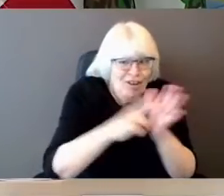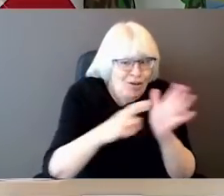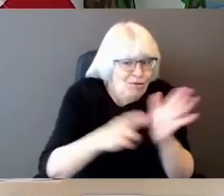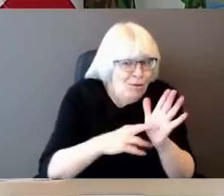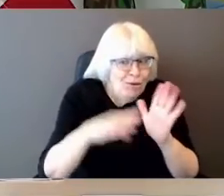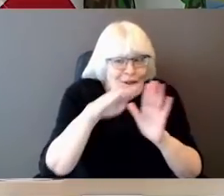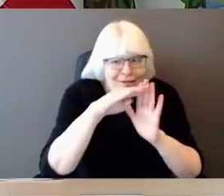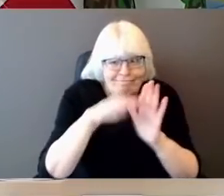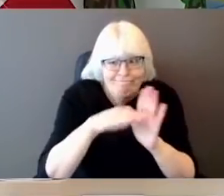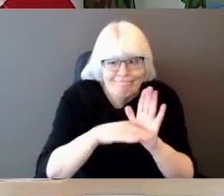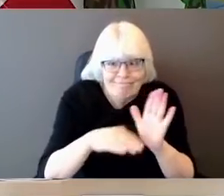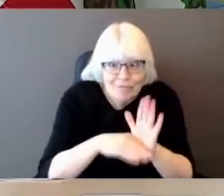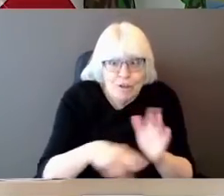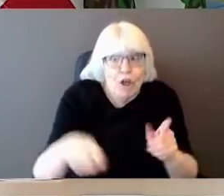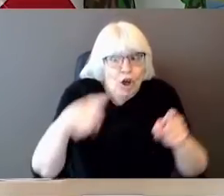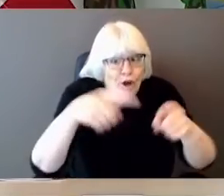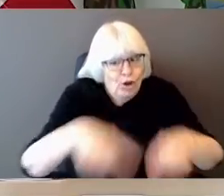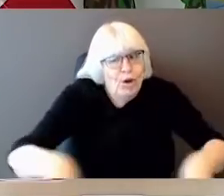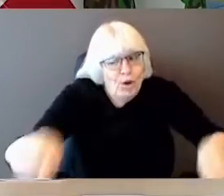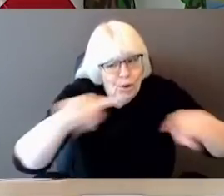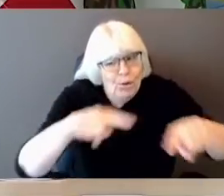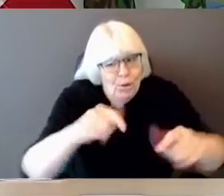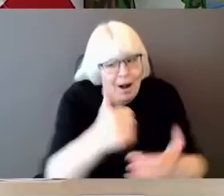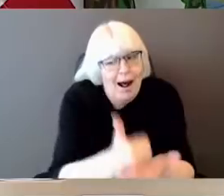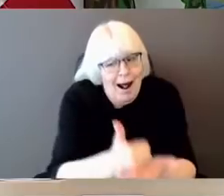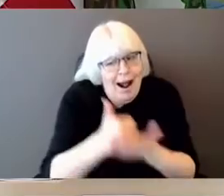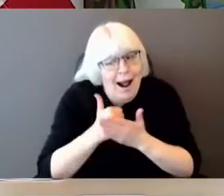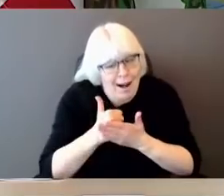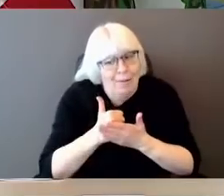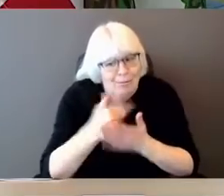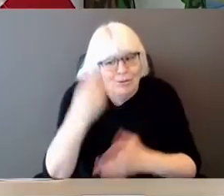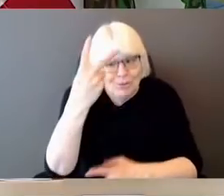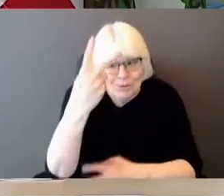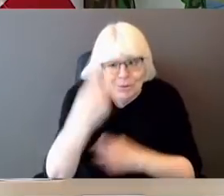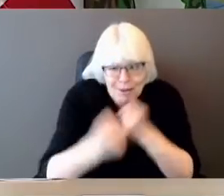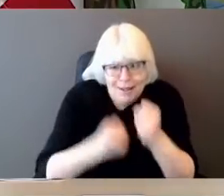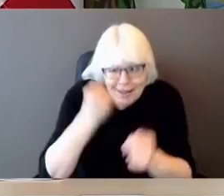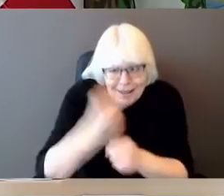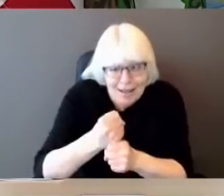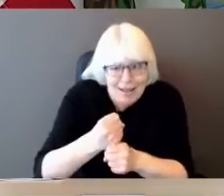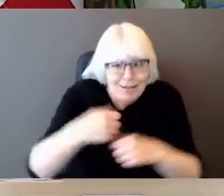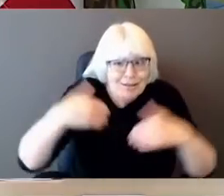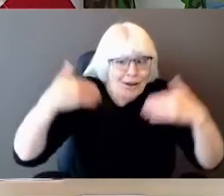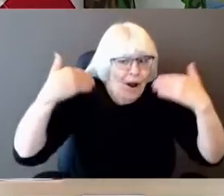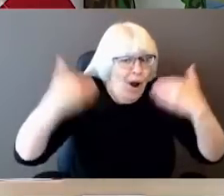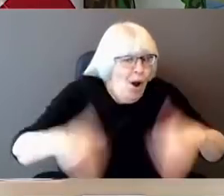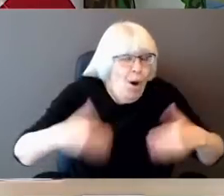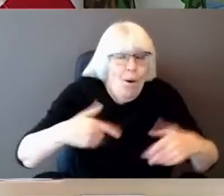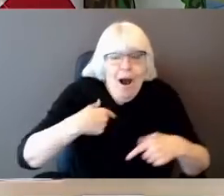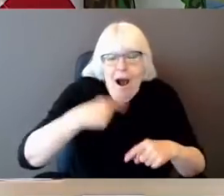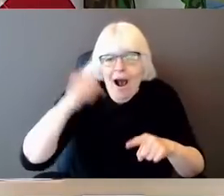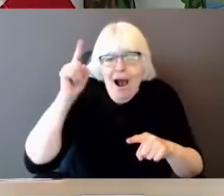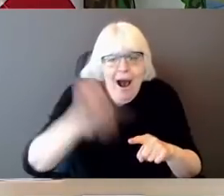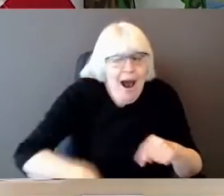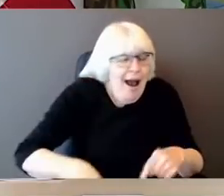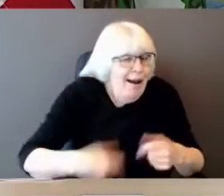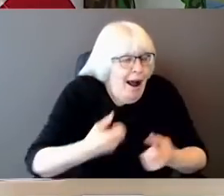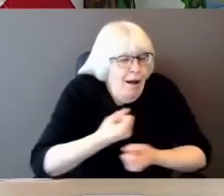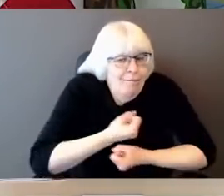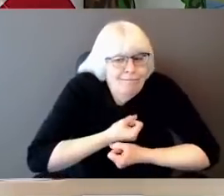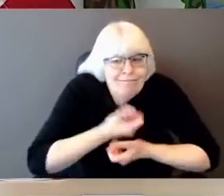years. Words cannot express my thanks to each and every Islander who has stepped up